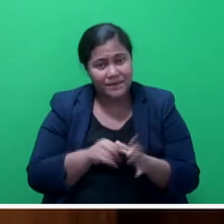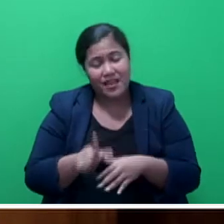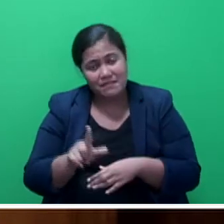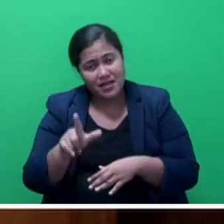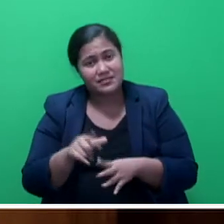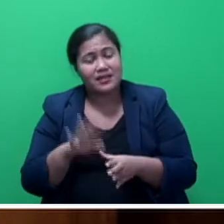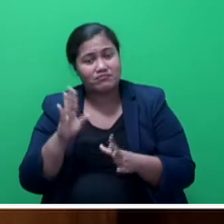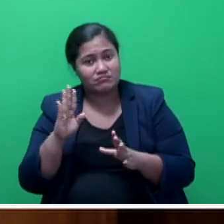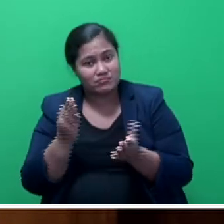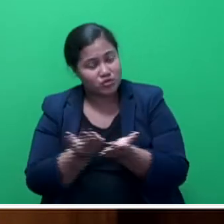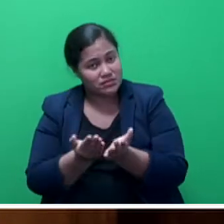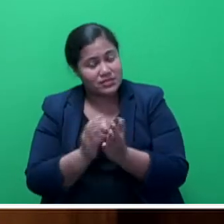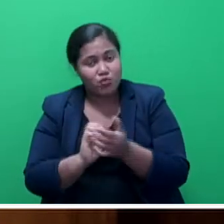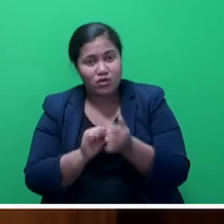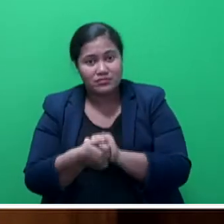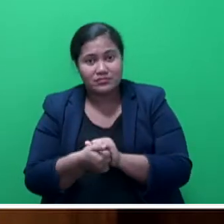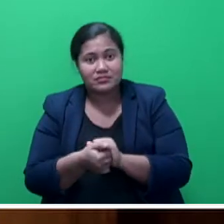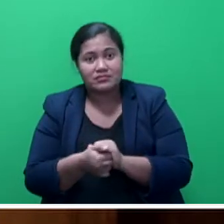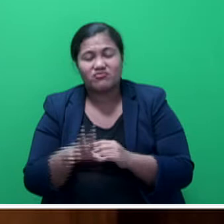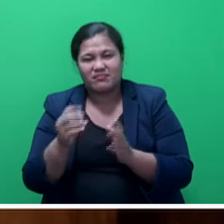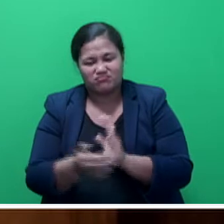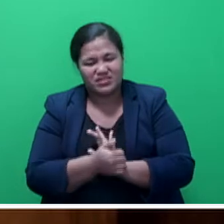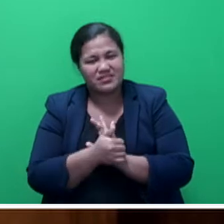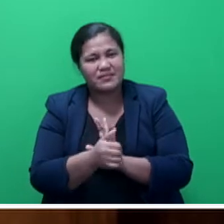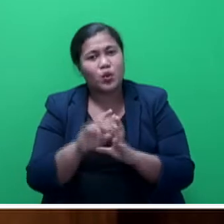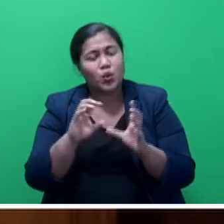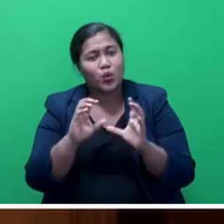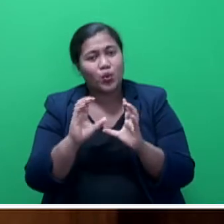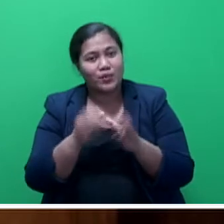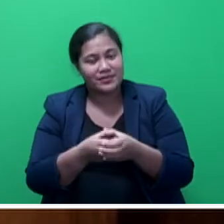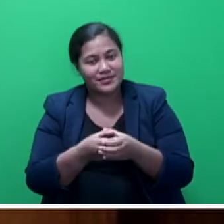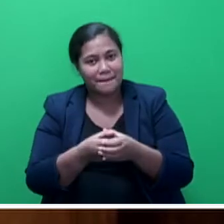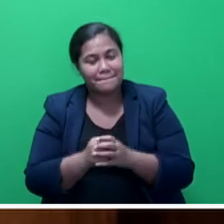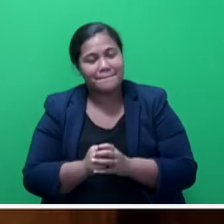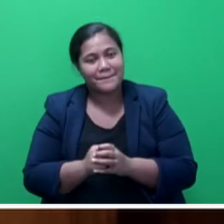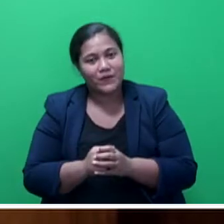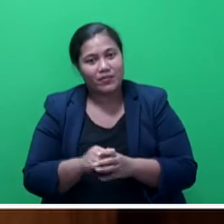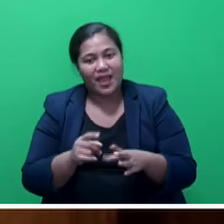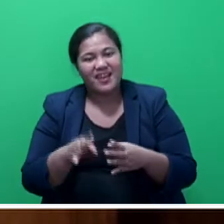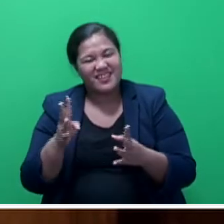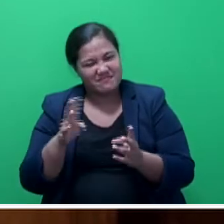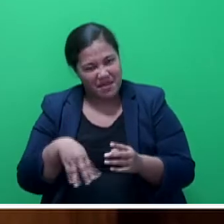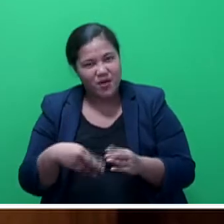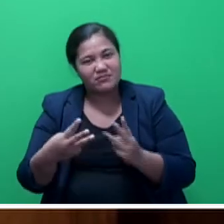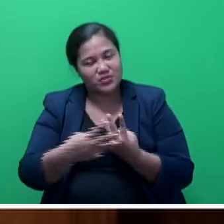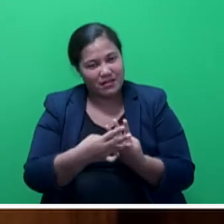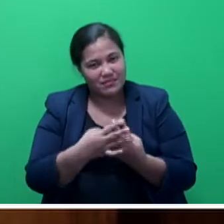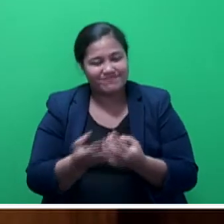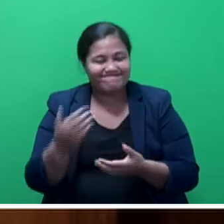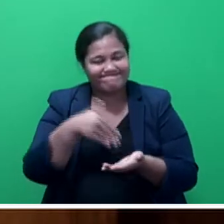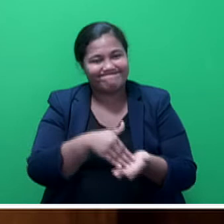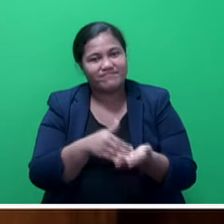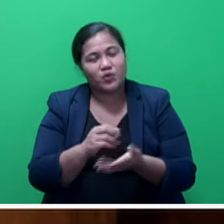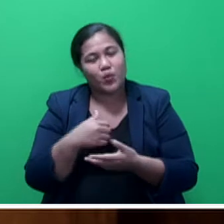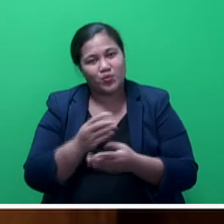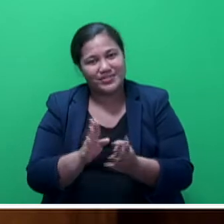Sports, Greater Brisbane Community, Nasinu Junior Chamber, members from the SODELPA who came on board for the stationary assistance,